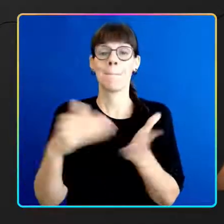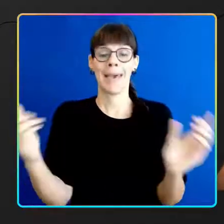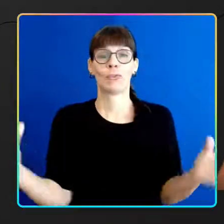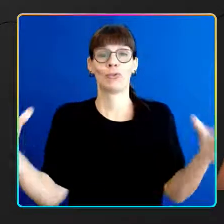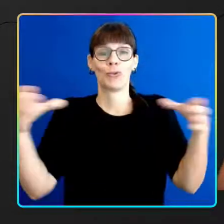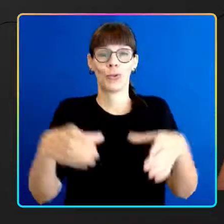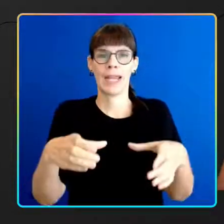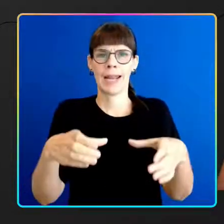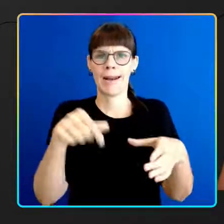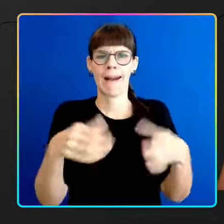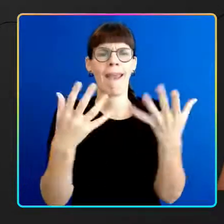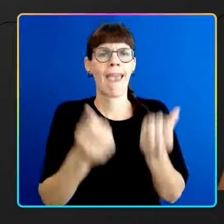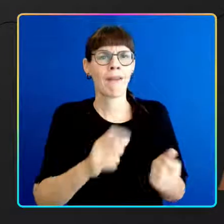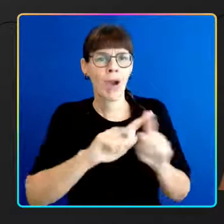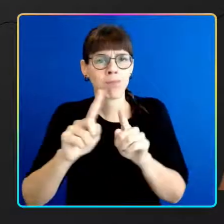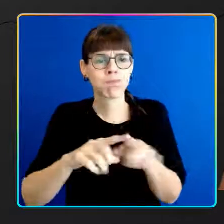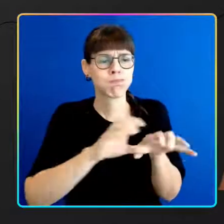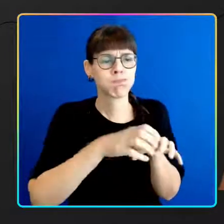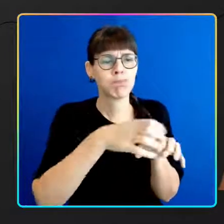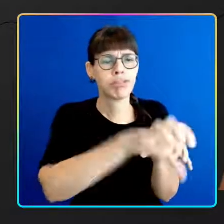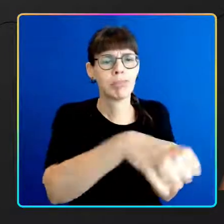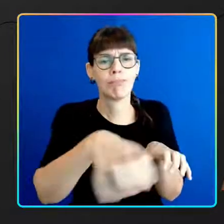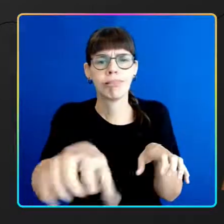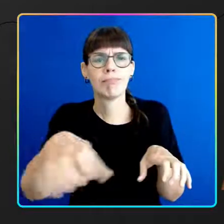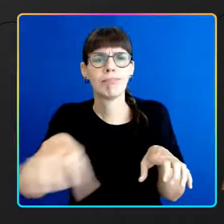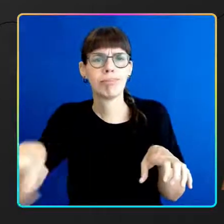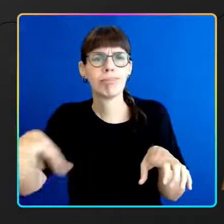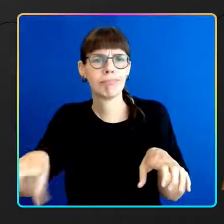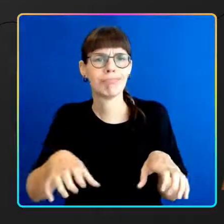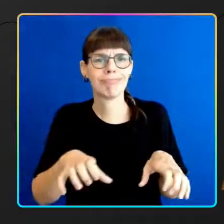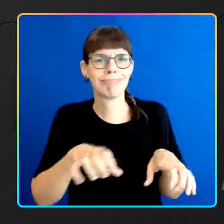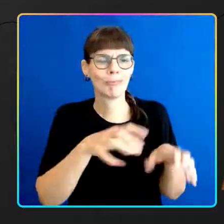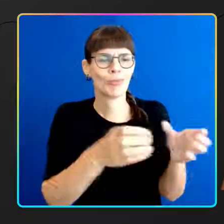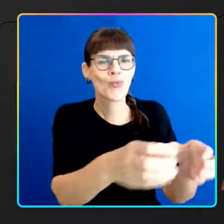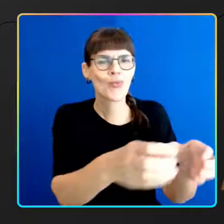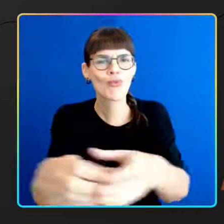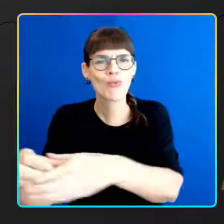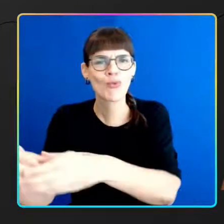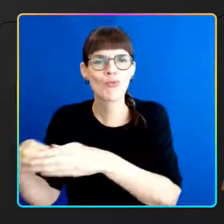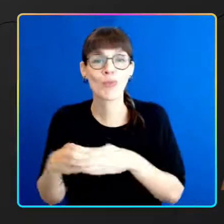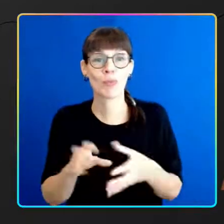multiple communities organizing an event for Wall New Zealand.